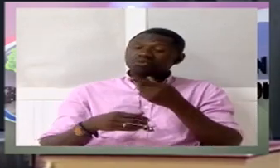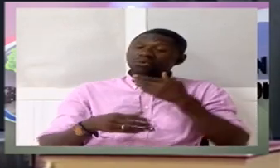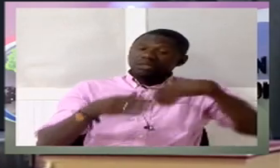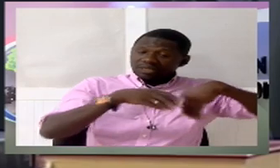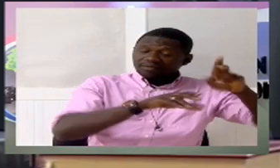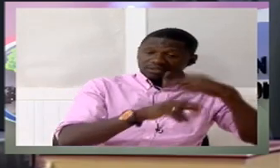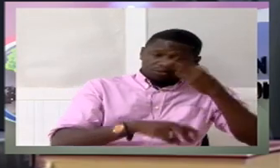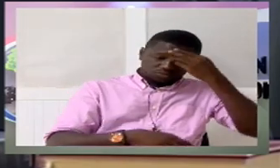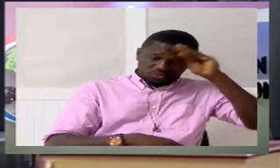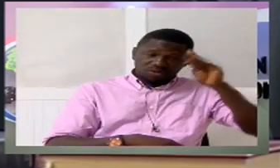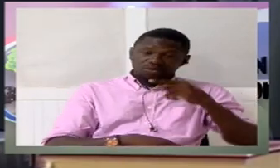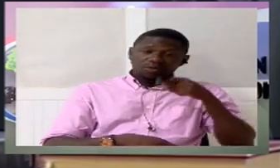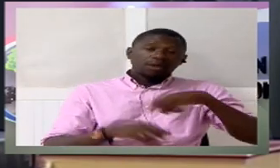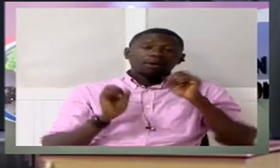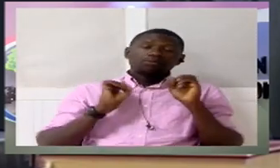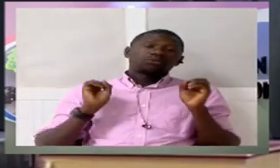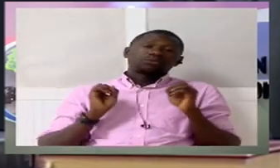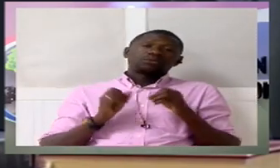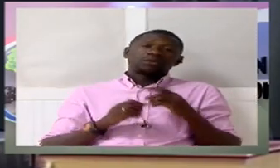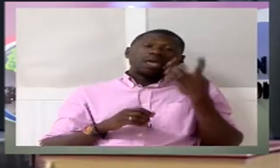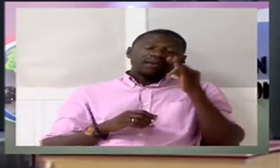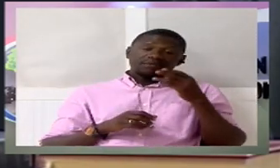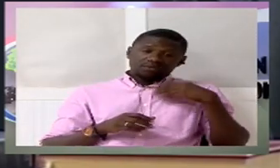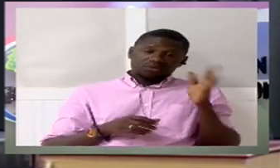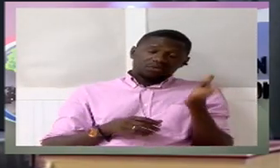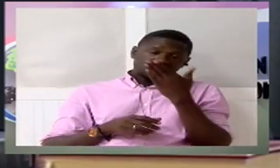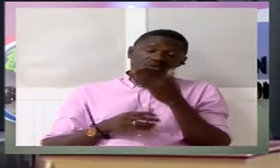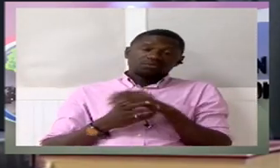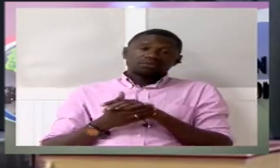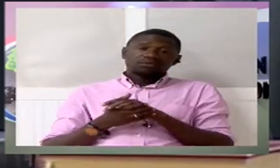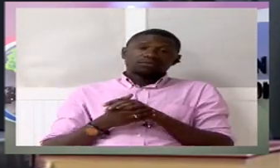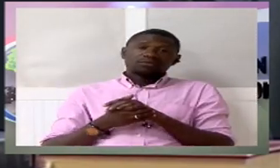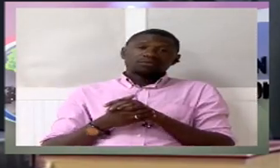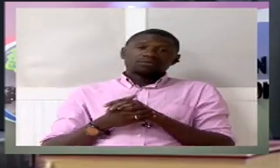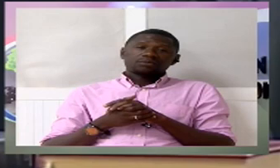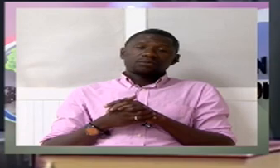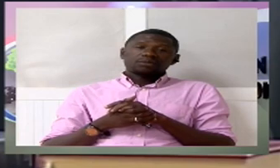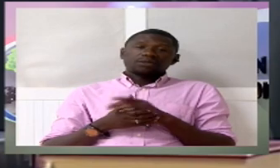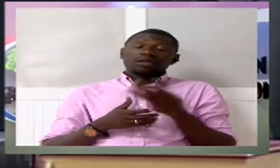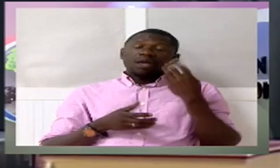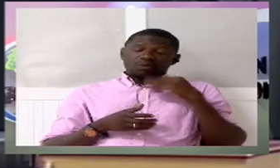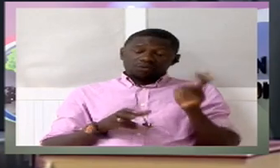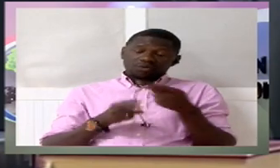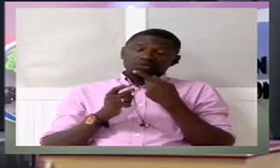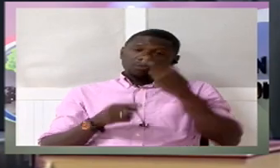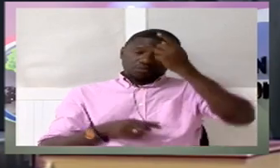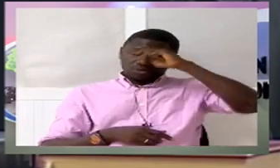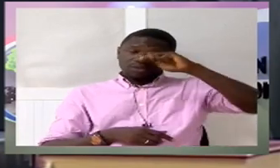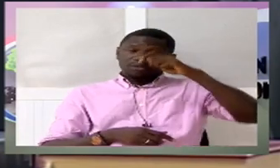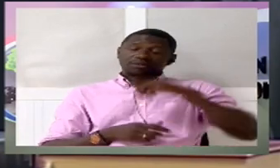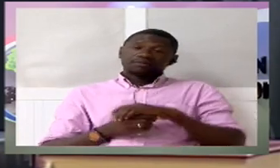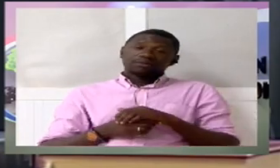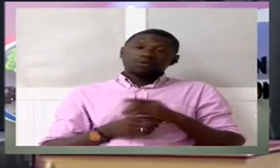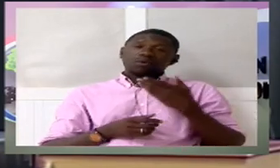this boy. Te mantaraji. When I am not there. Ni tata. When they, I went with them to the police headquarters. Birim